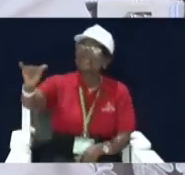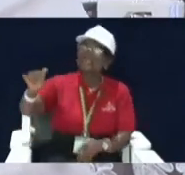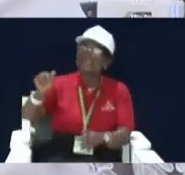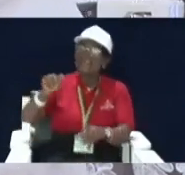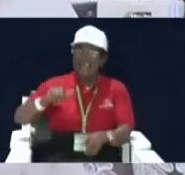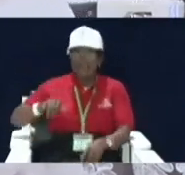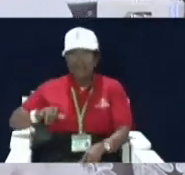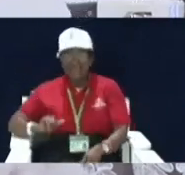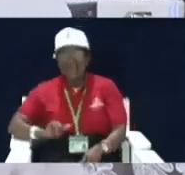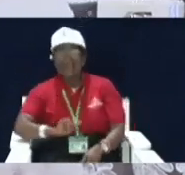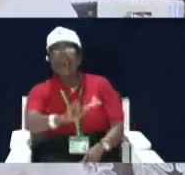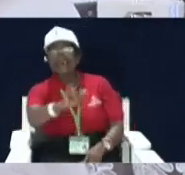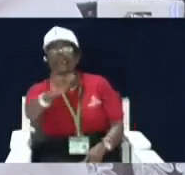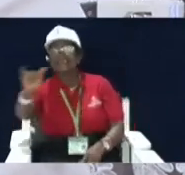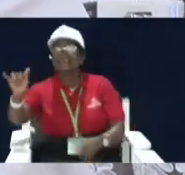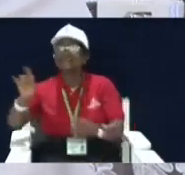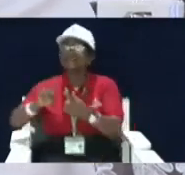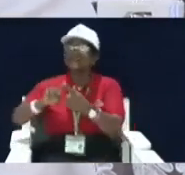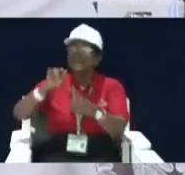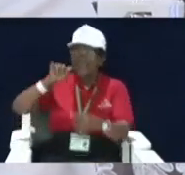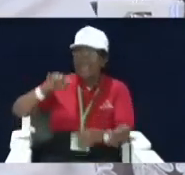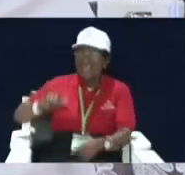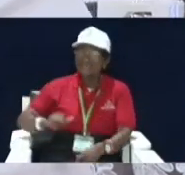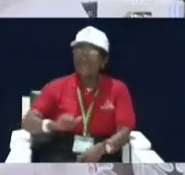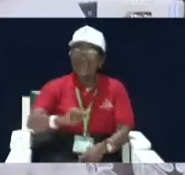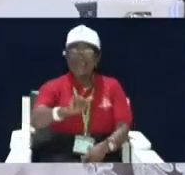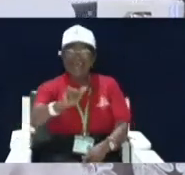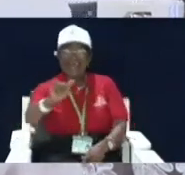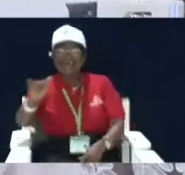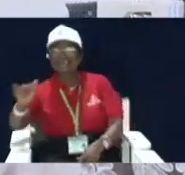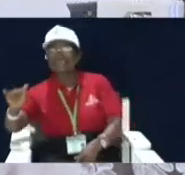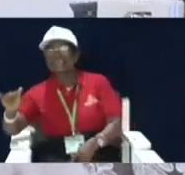everlasting, everlasting to everlasting.